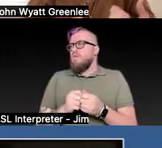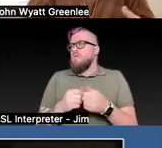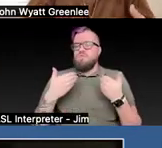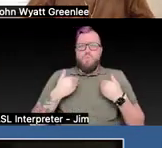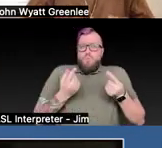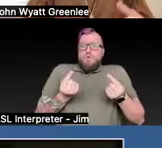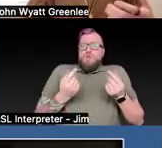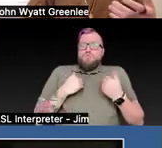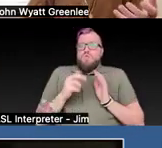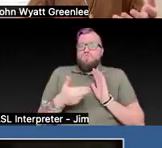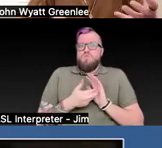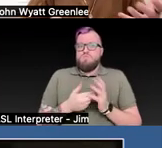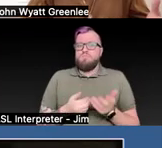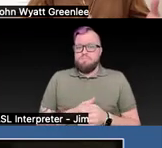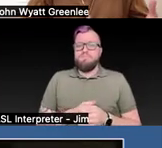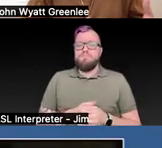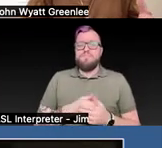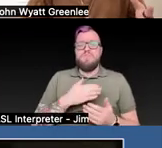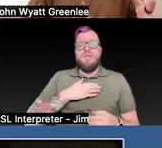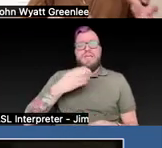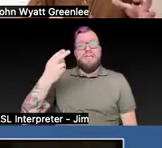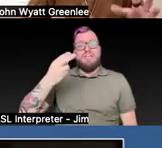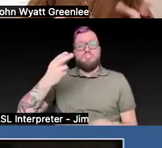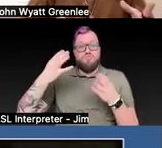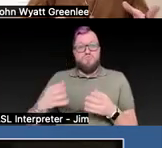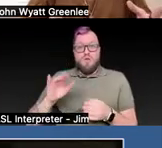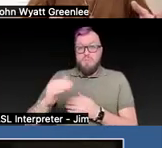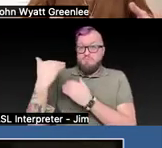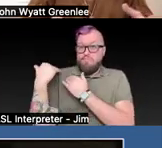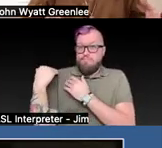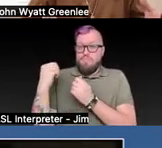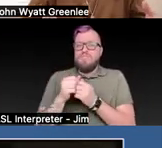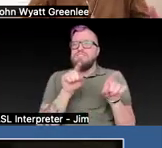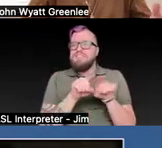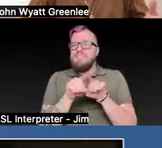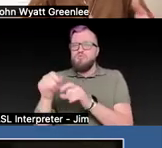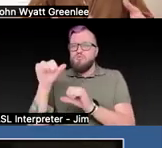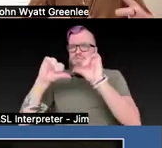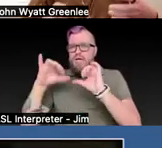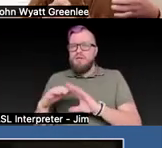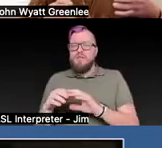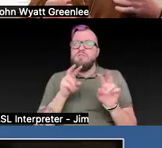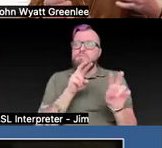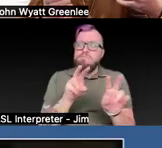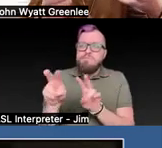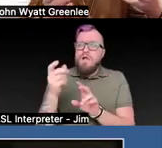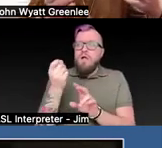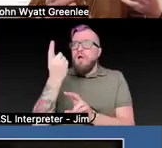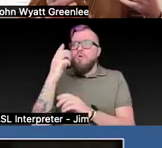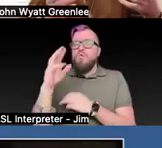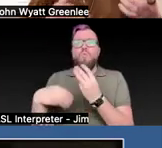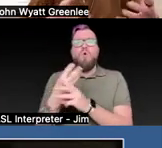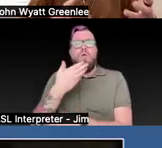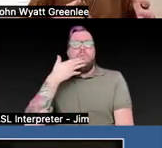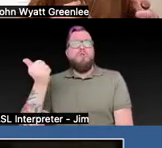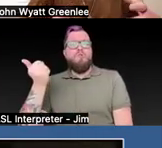historian, which is what I am. And a historian's job is to it's a lot like a scientist. It's to try to understand the world better. A historian's job is to sort of